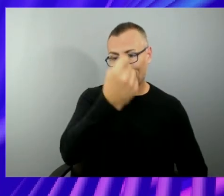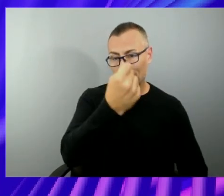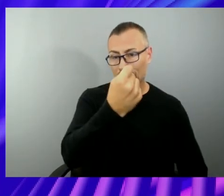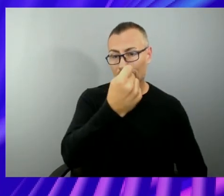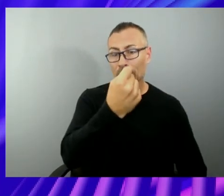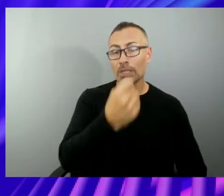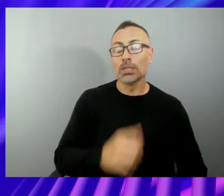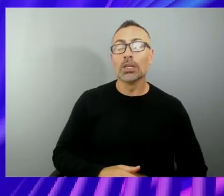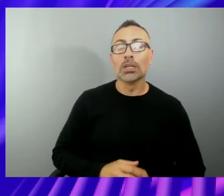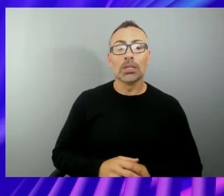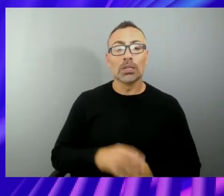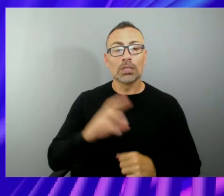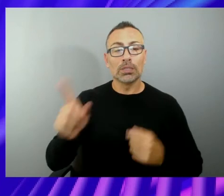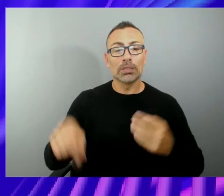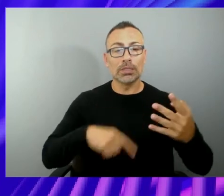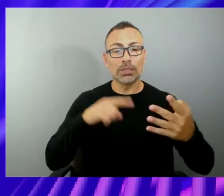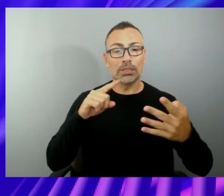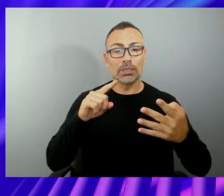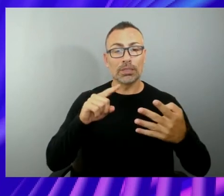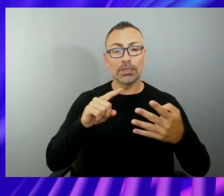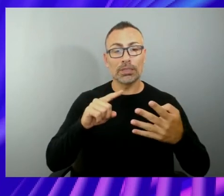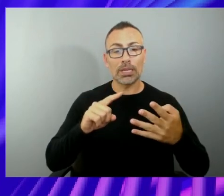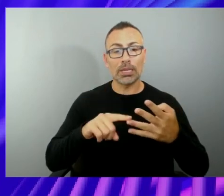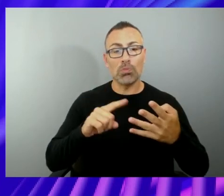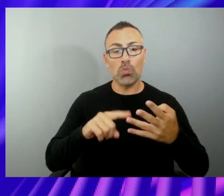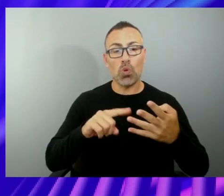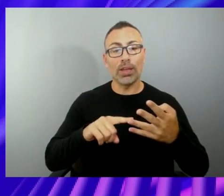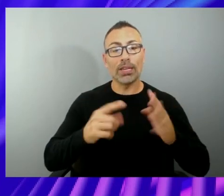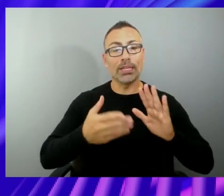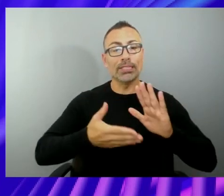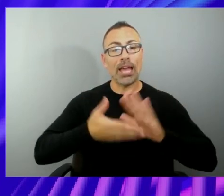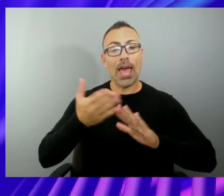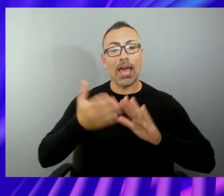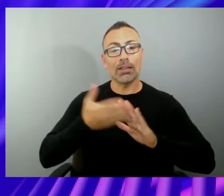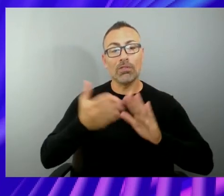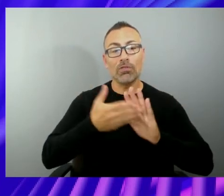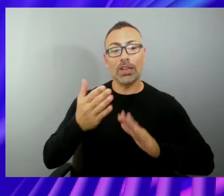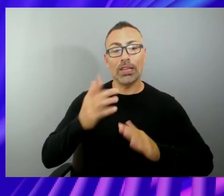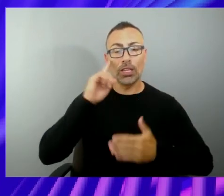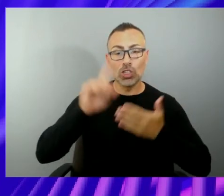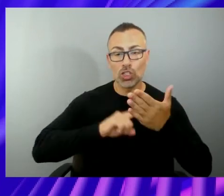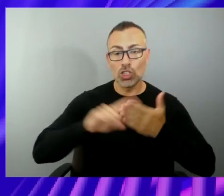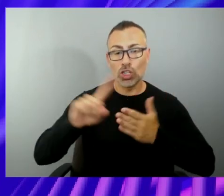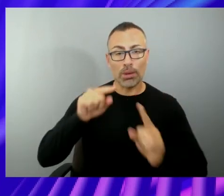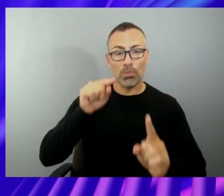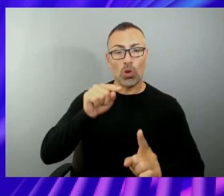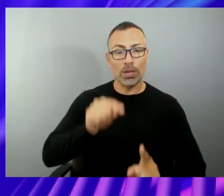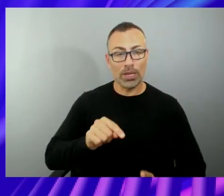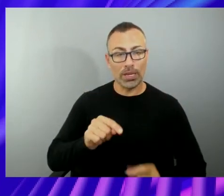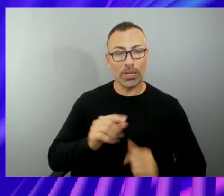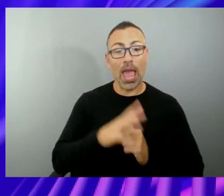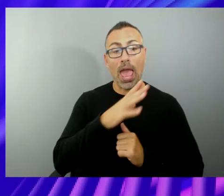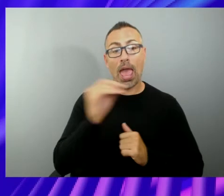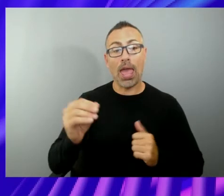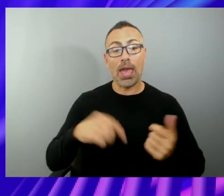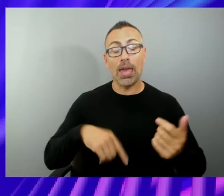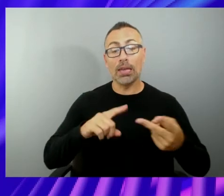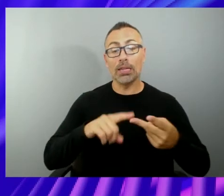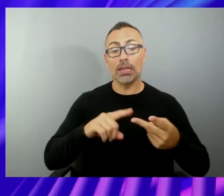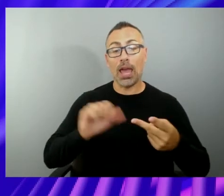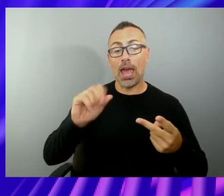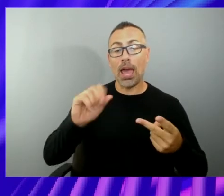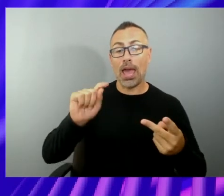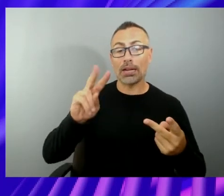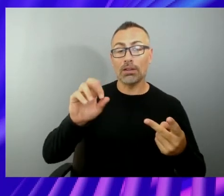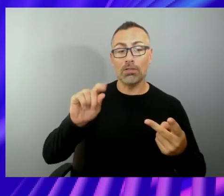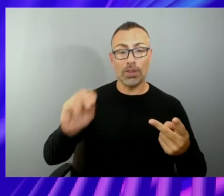point is activation checkpointing and activation offloading. So for people who are not aware what activation really is, so